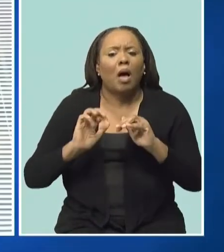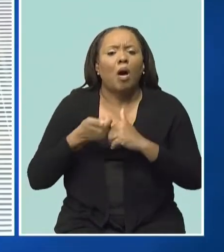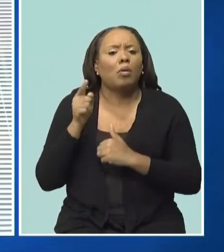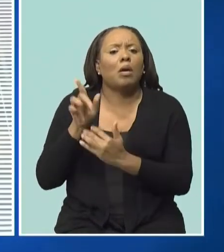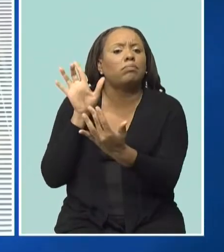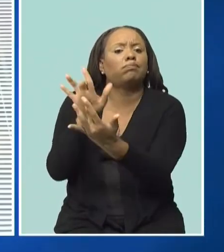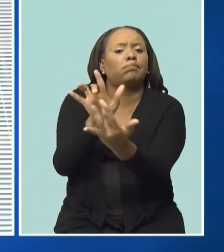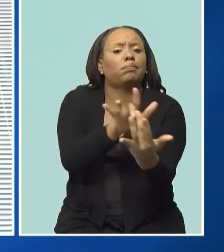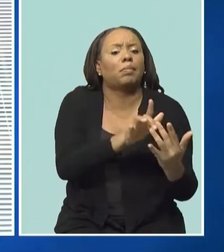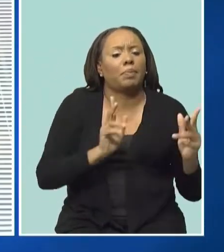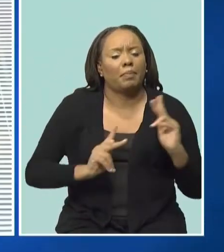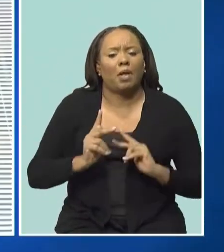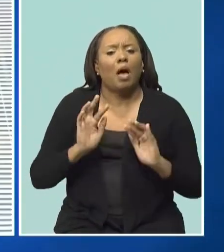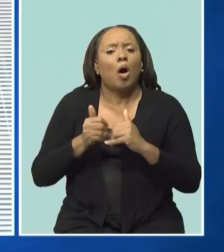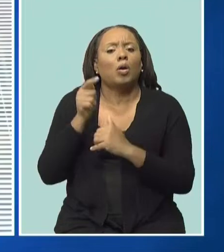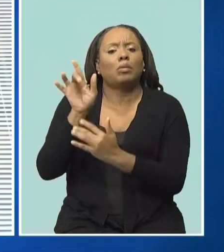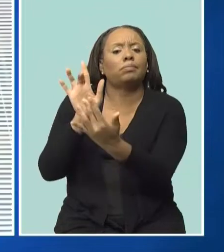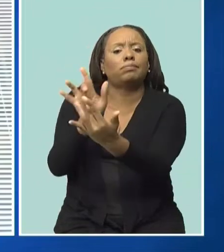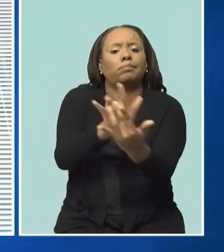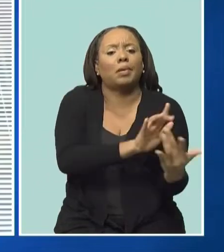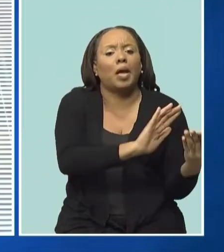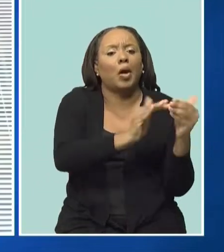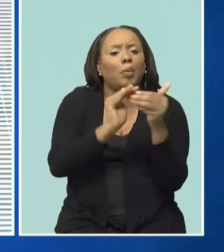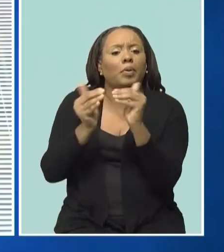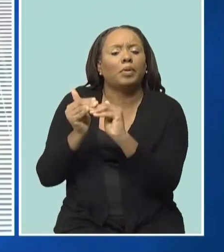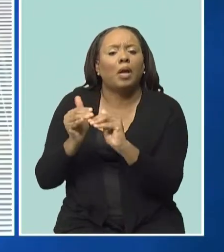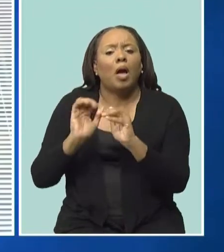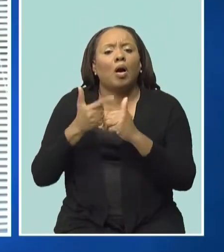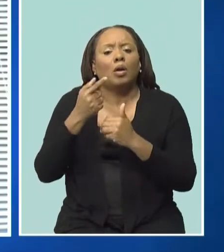communities to be able to get into the spirit of the people?